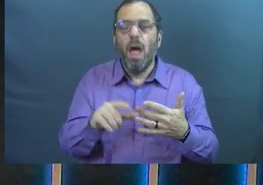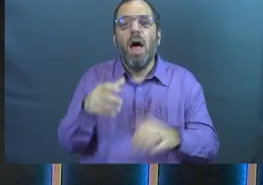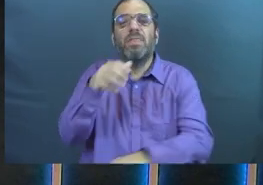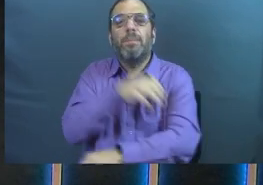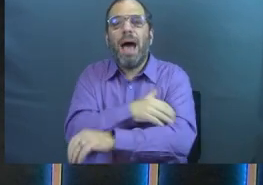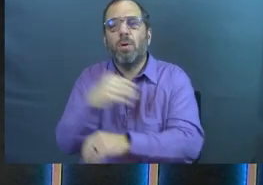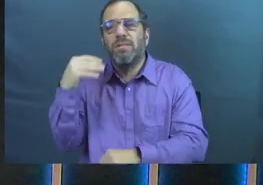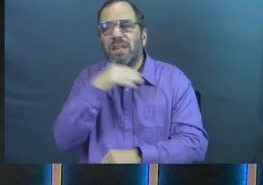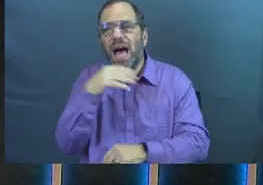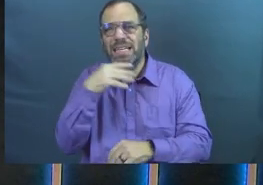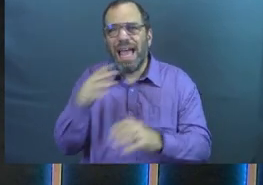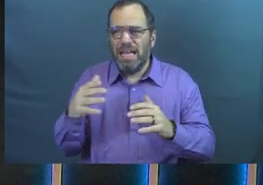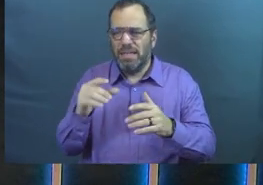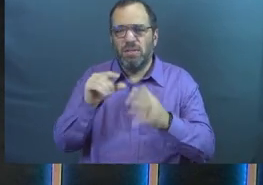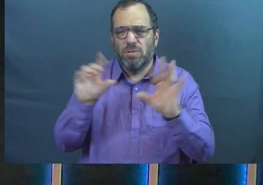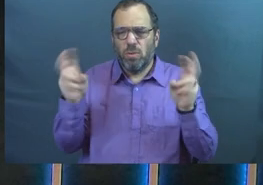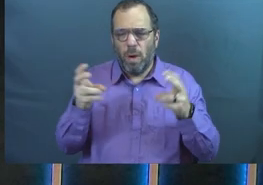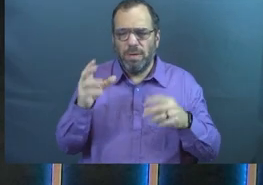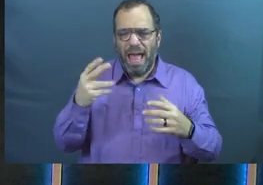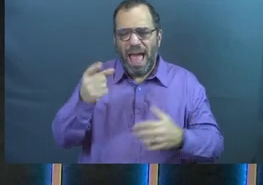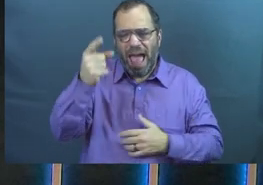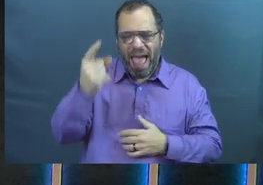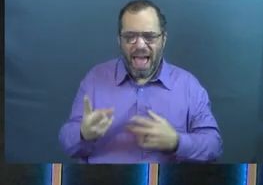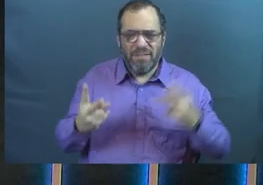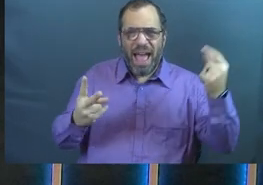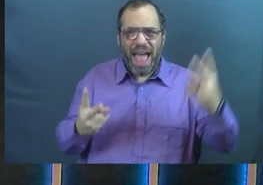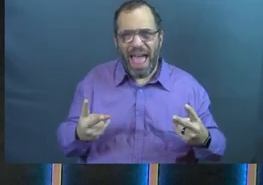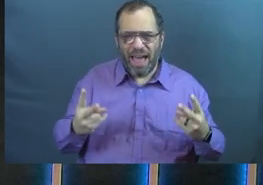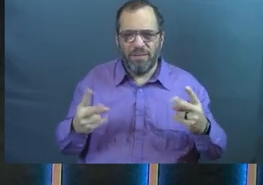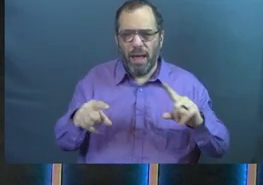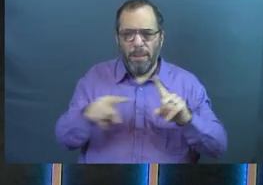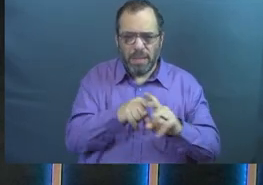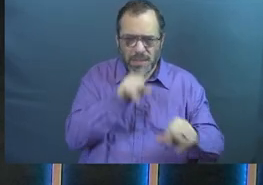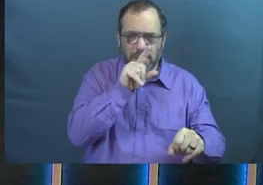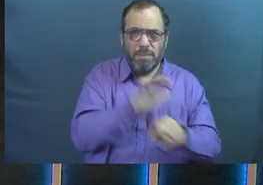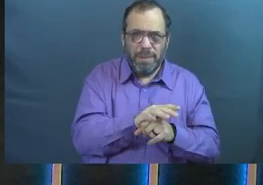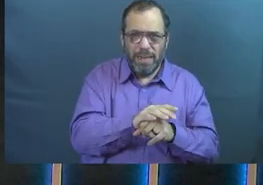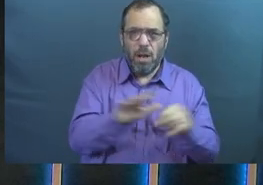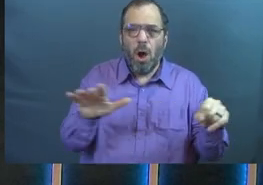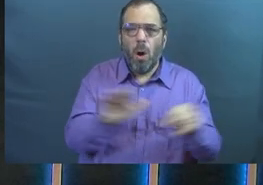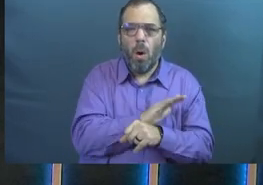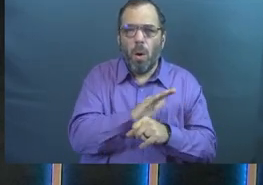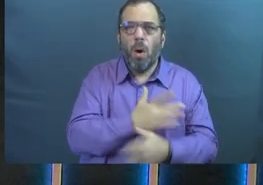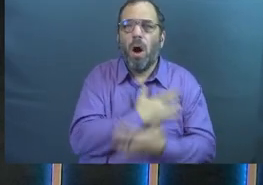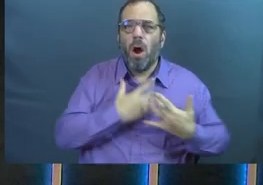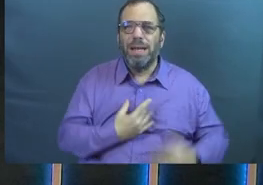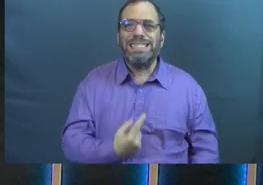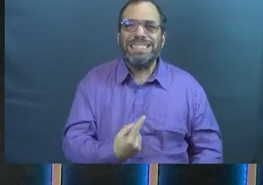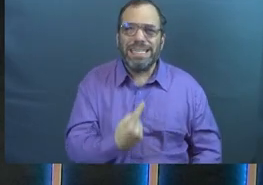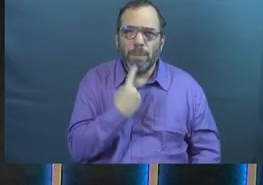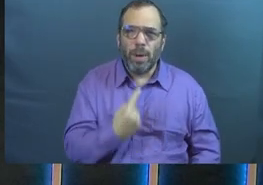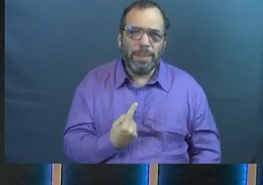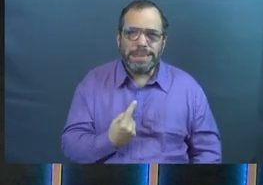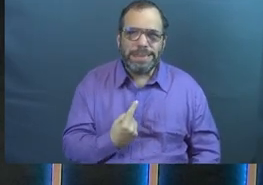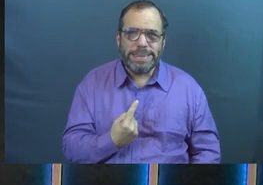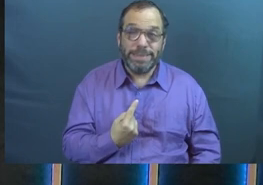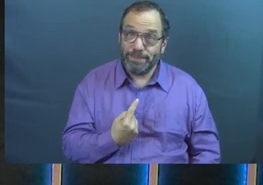Craig Groeschel had this cool quote. He said, half-hearted effort plus half-hearted commitment equals wholehearted disappointment.